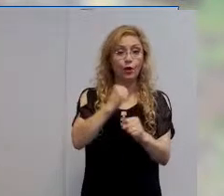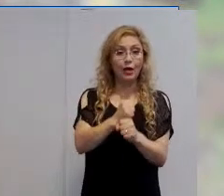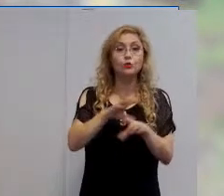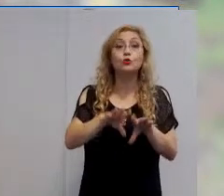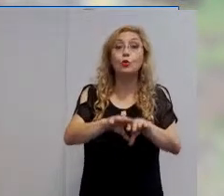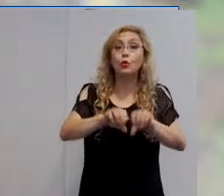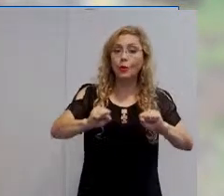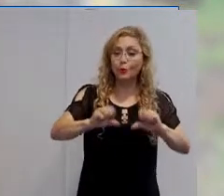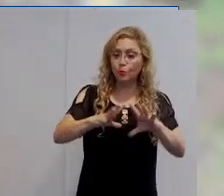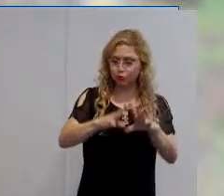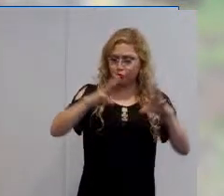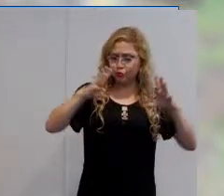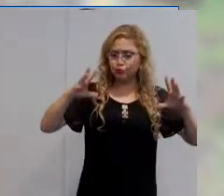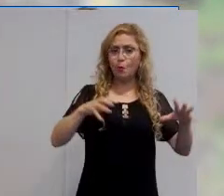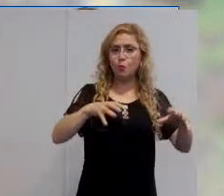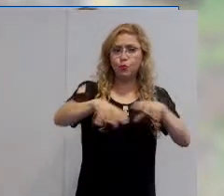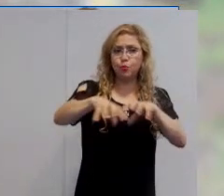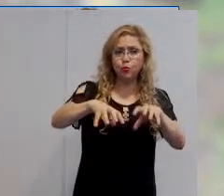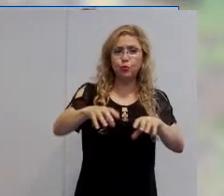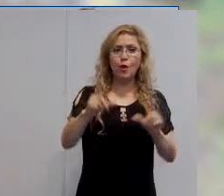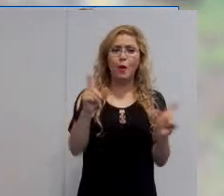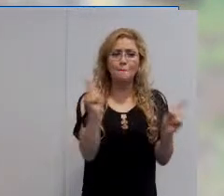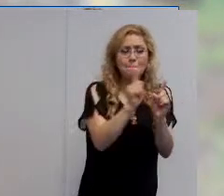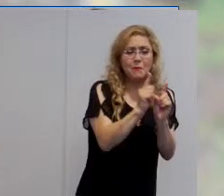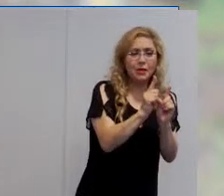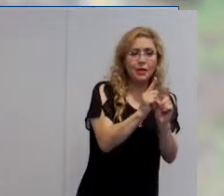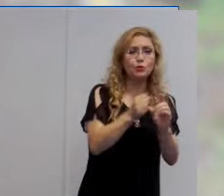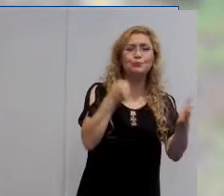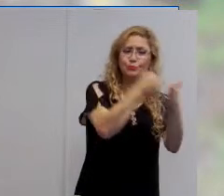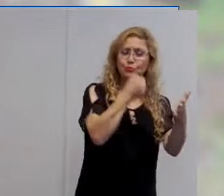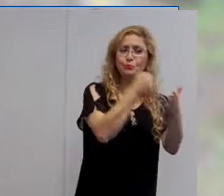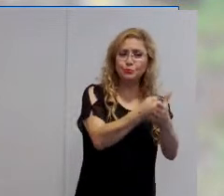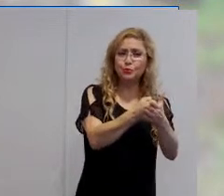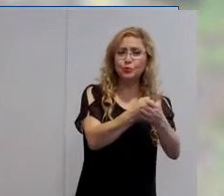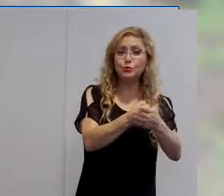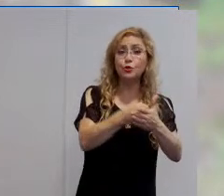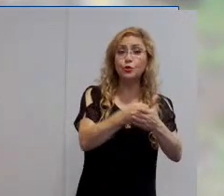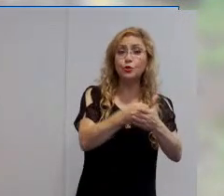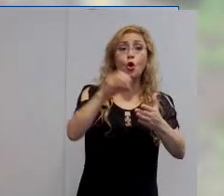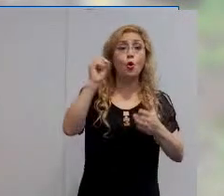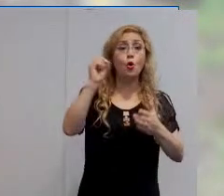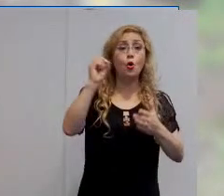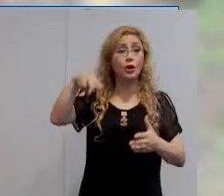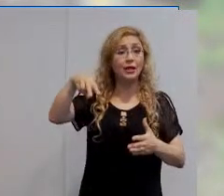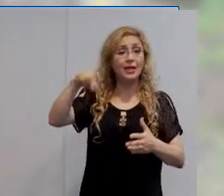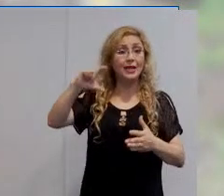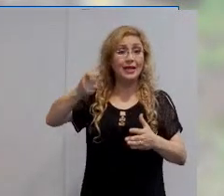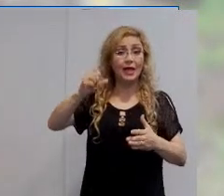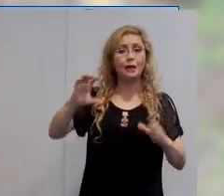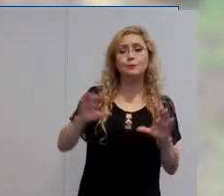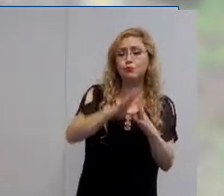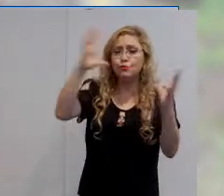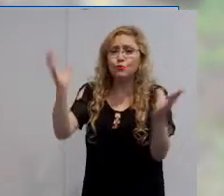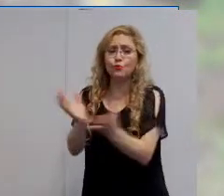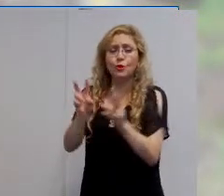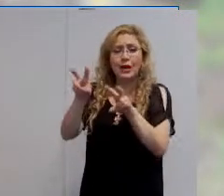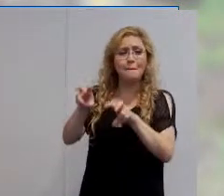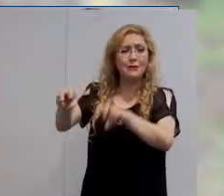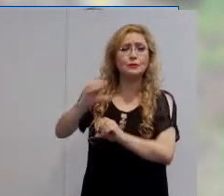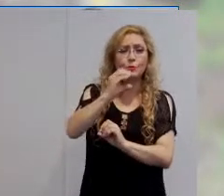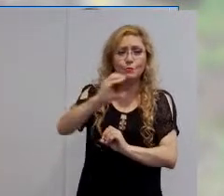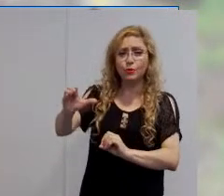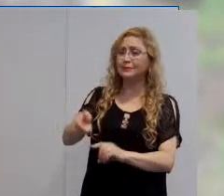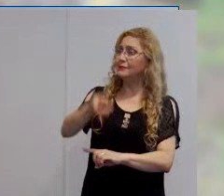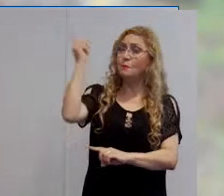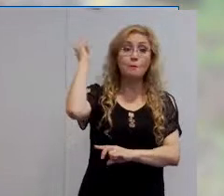agreements, we've reached agreements with the large scale farmers and the small ones, the fight by NGOs and the peasant